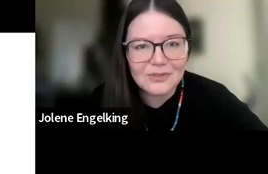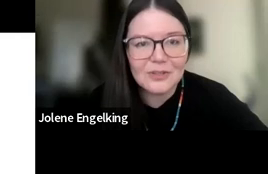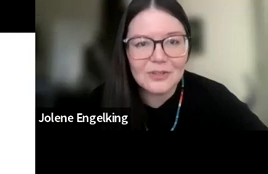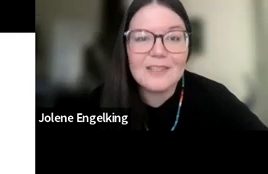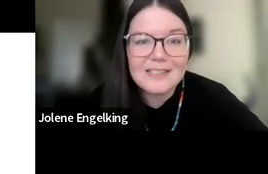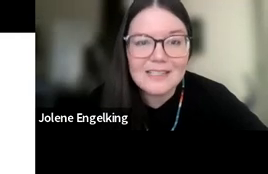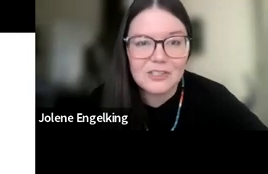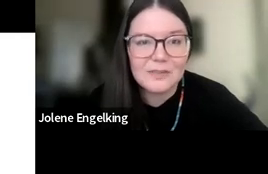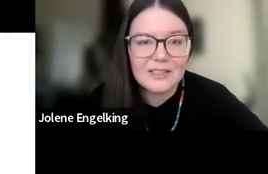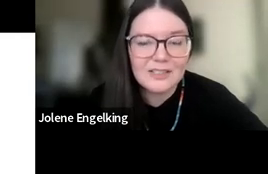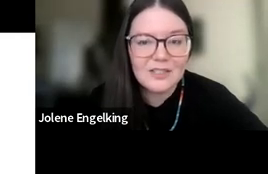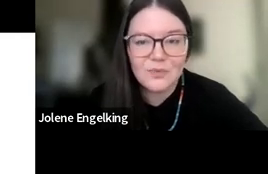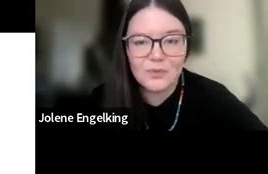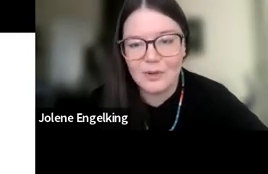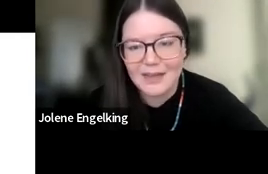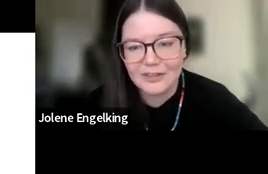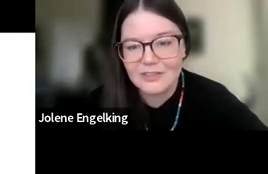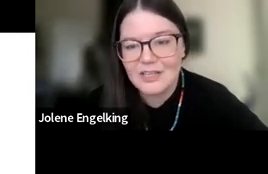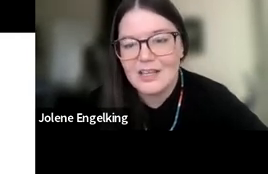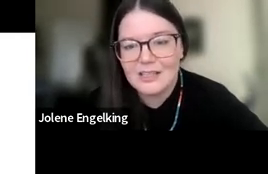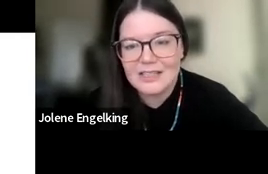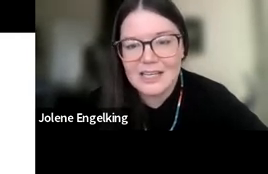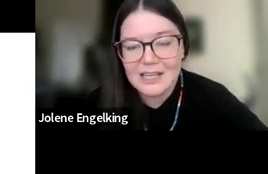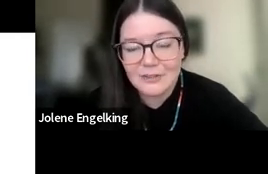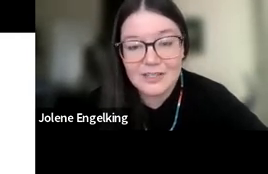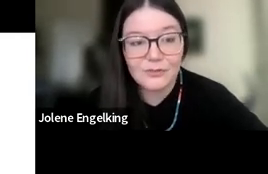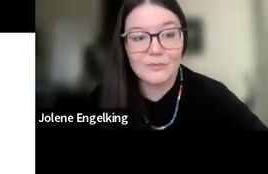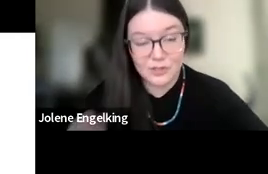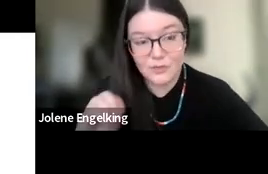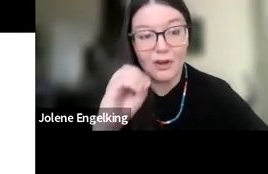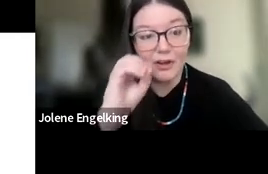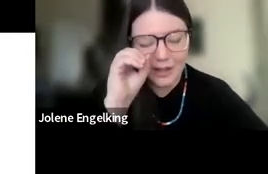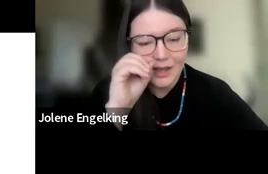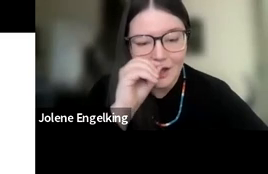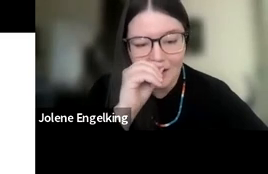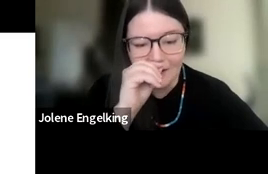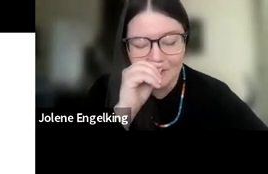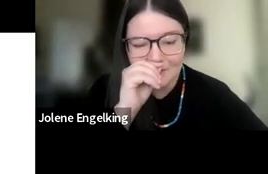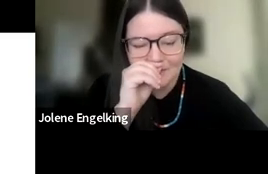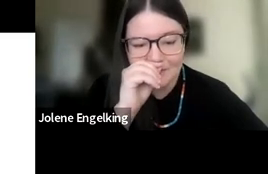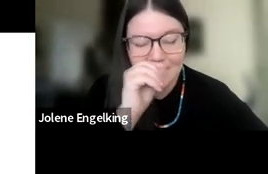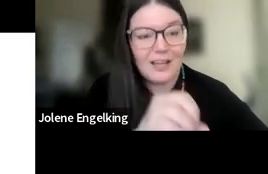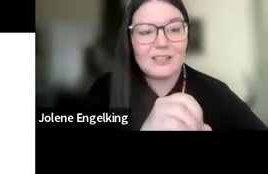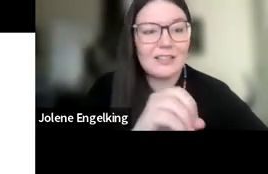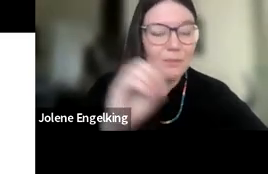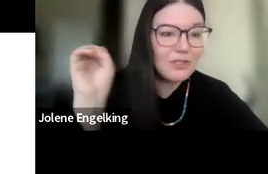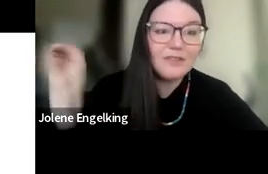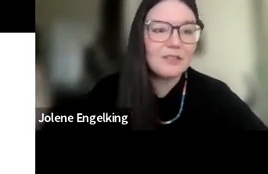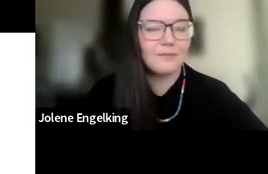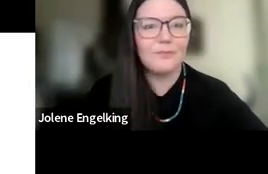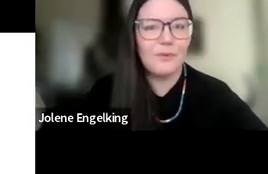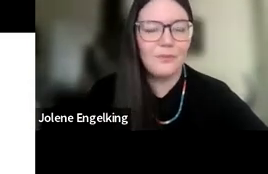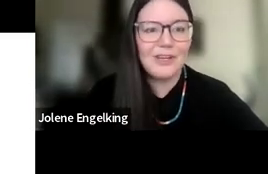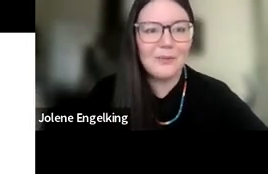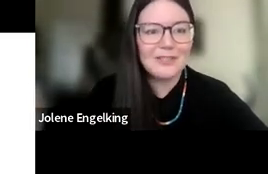into, you know, a listening session, because this is what matters. It is hearing from you all. Because honestly, most of